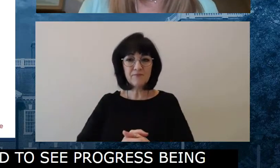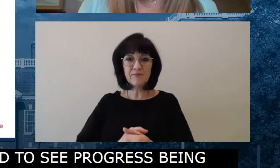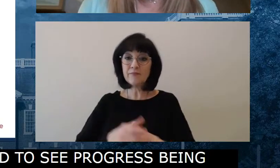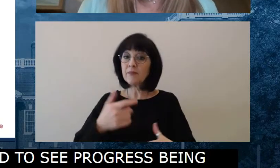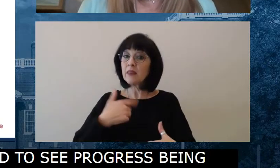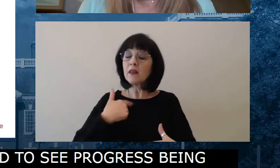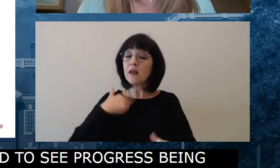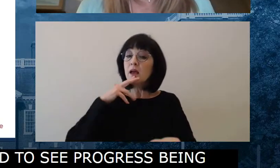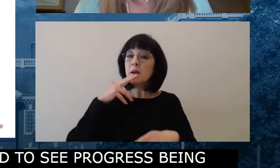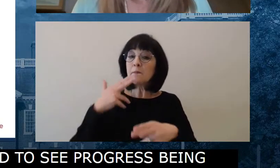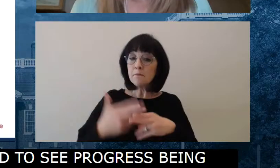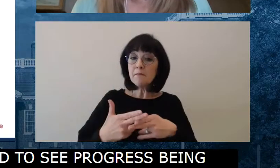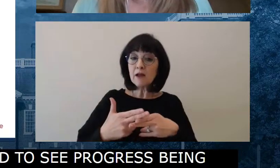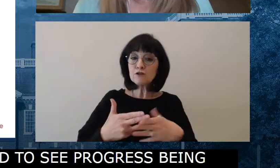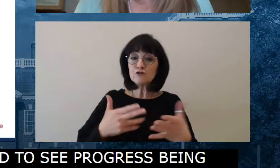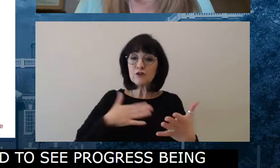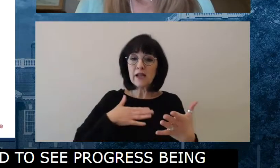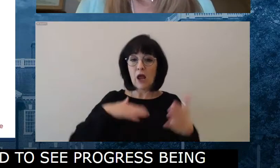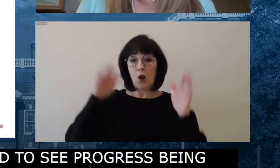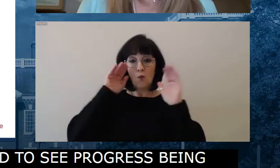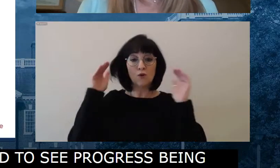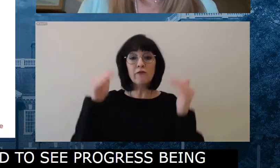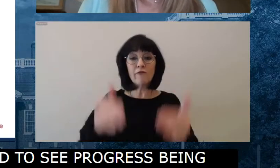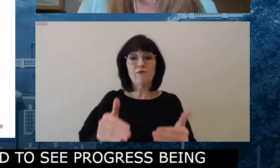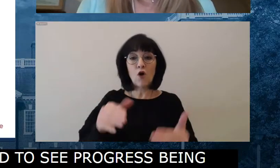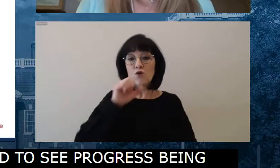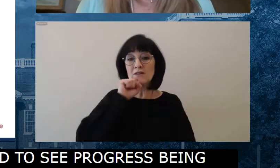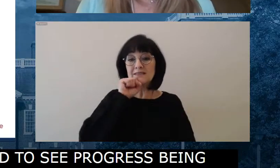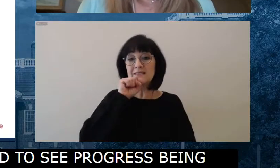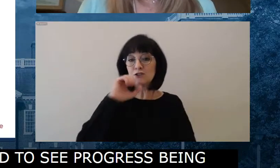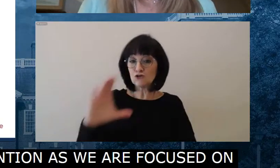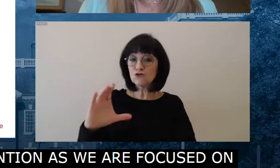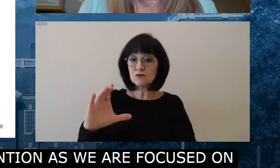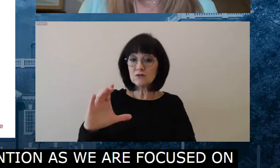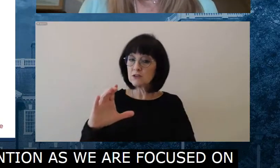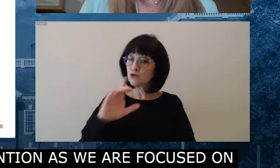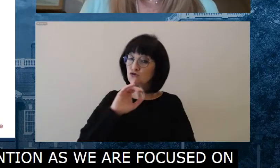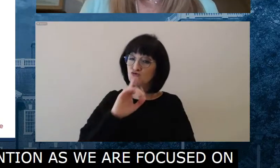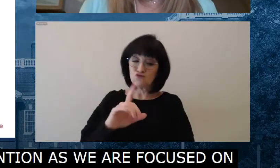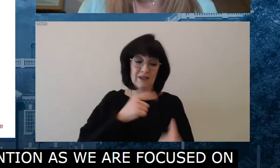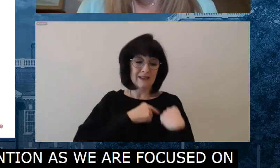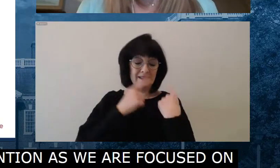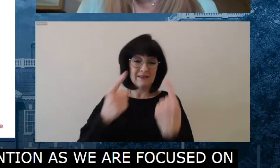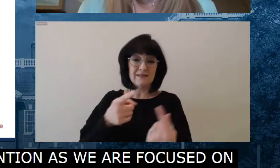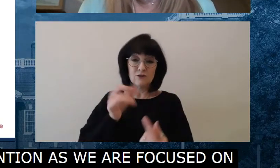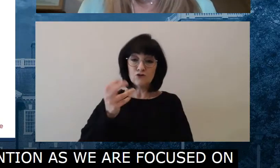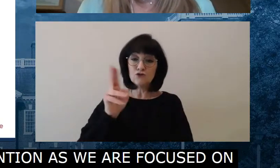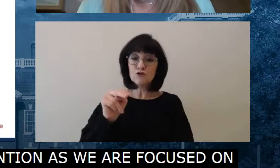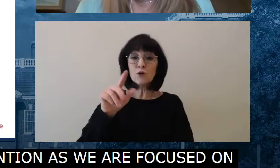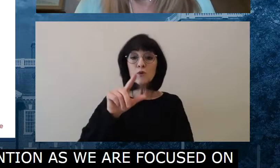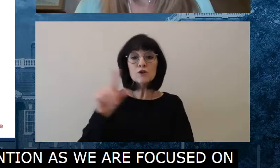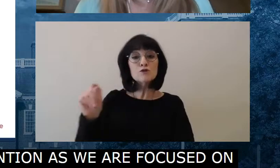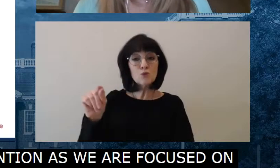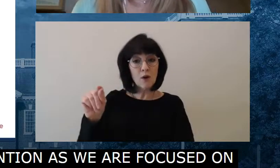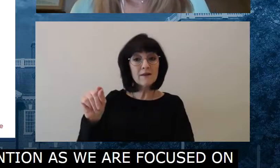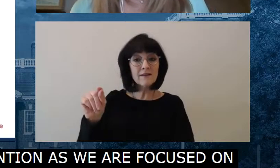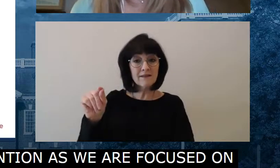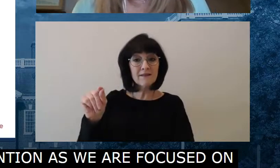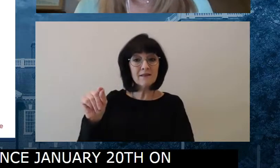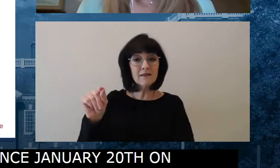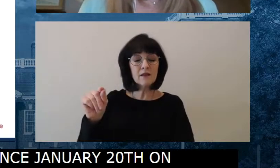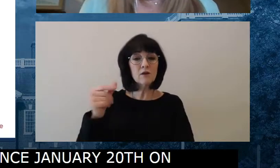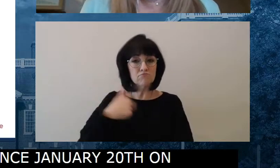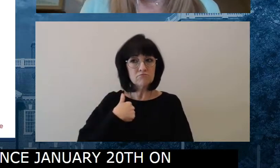focused on seniors, we have been working since January 20th on getting people on our wait